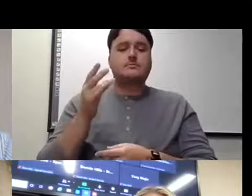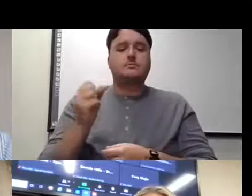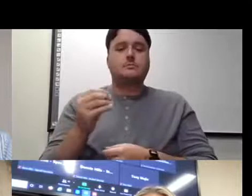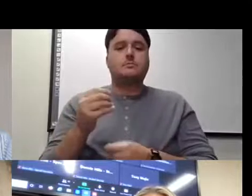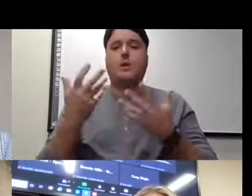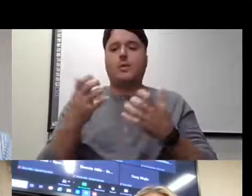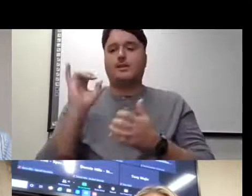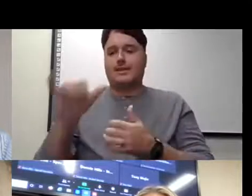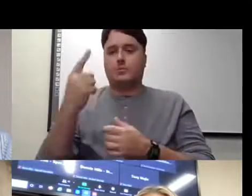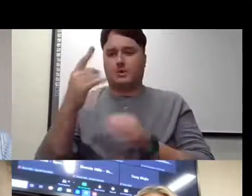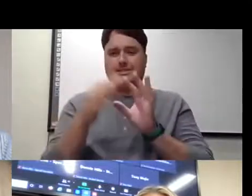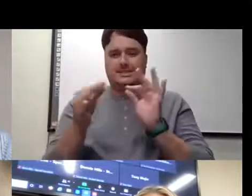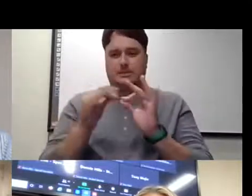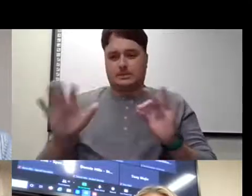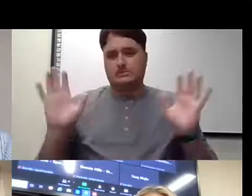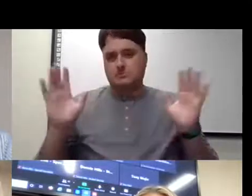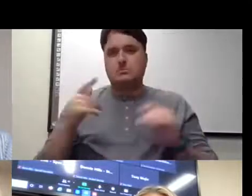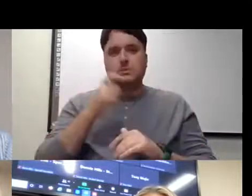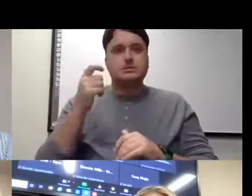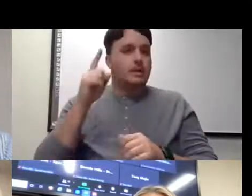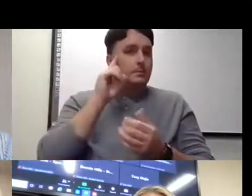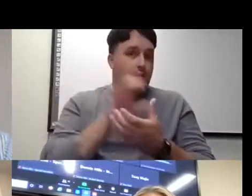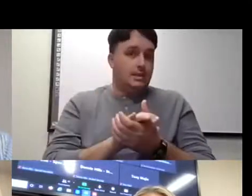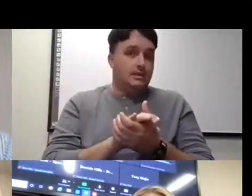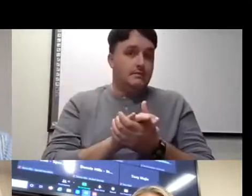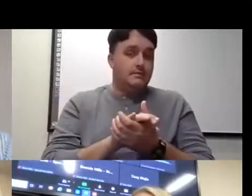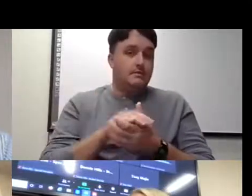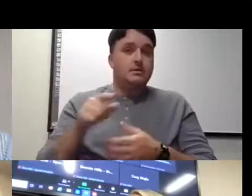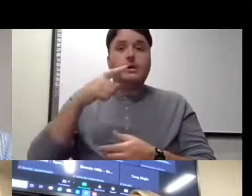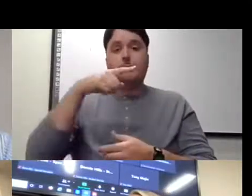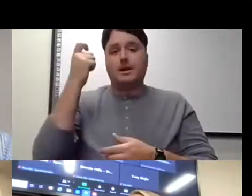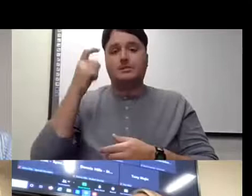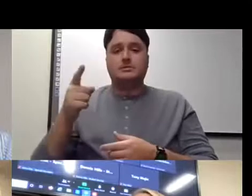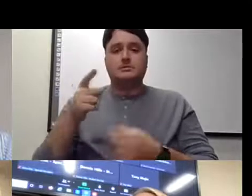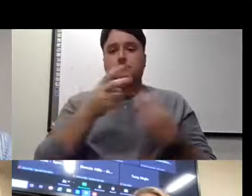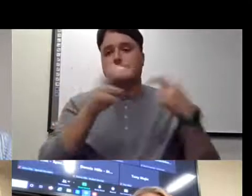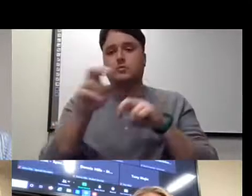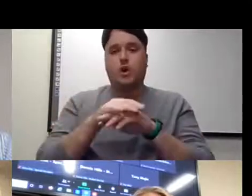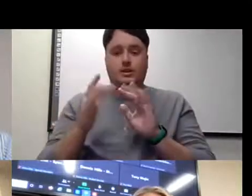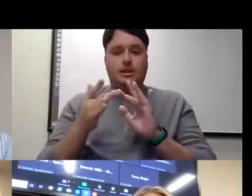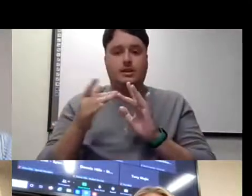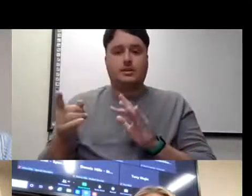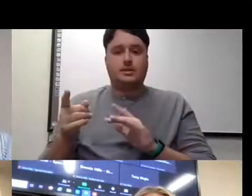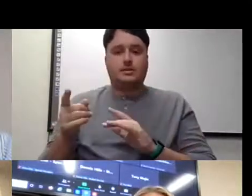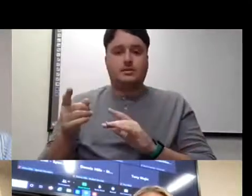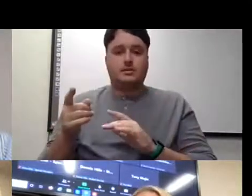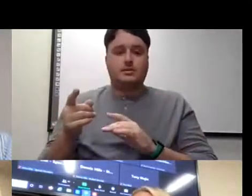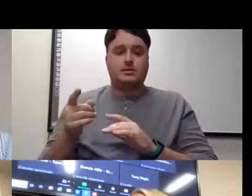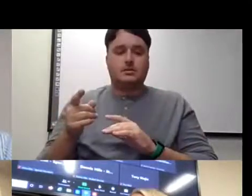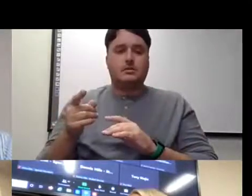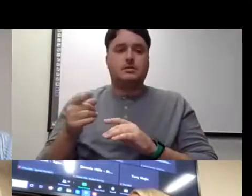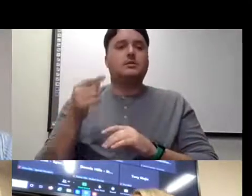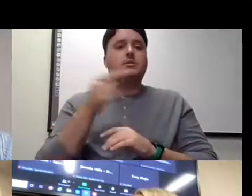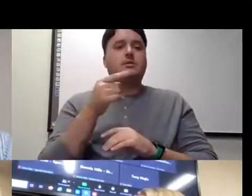want to make that one statement because I do believe that just because it moved online, that I